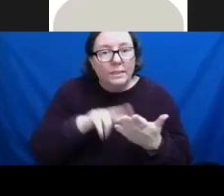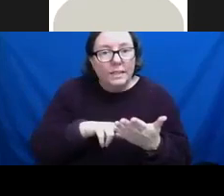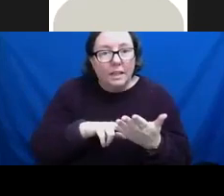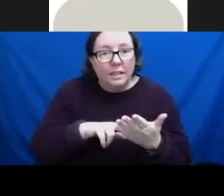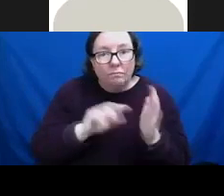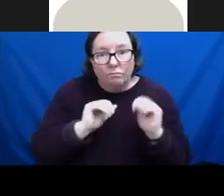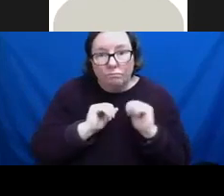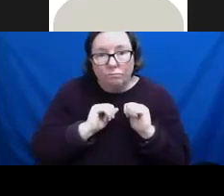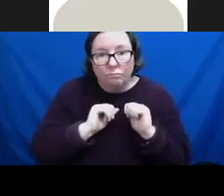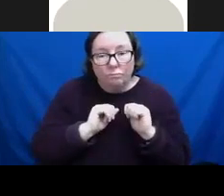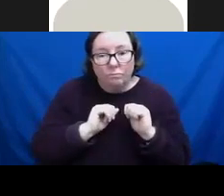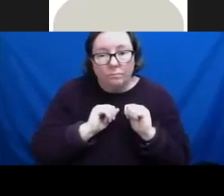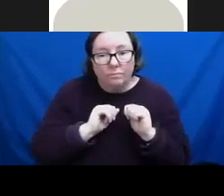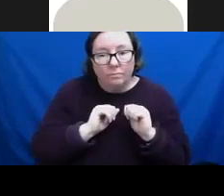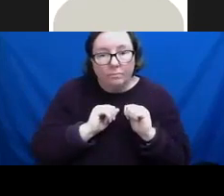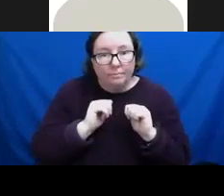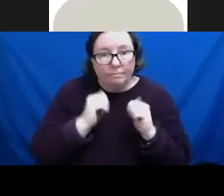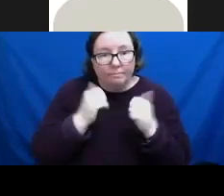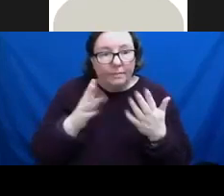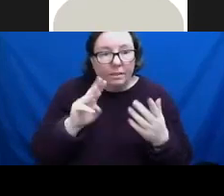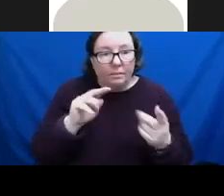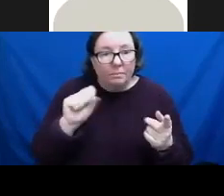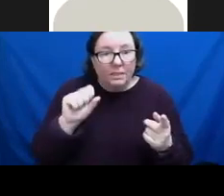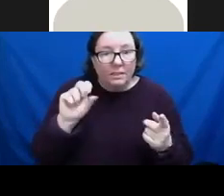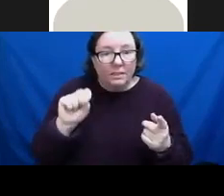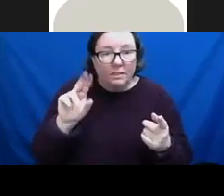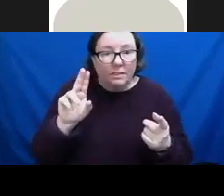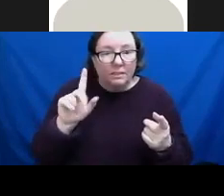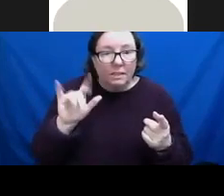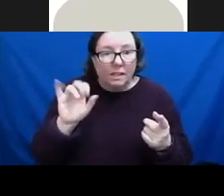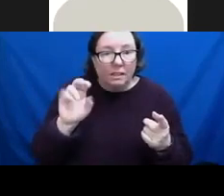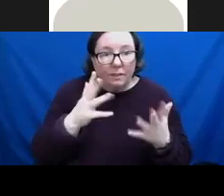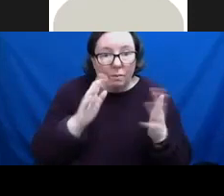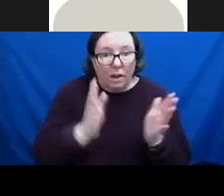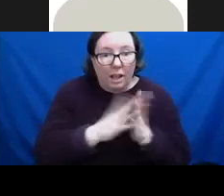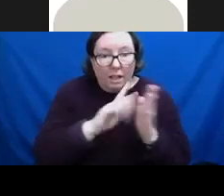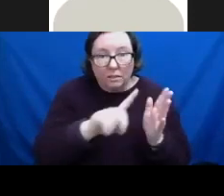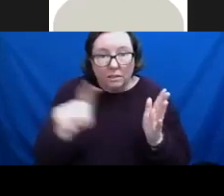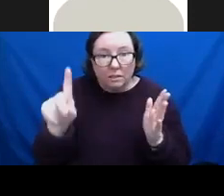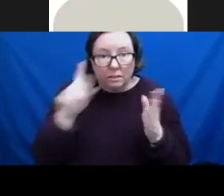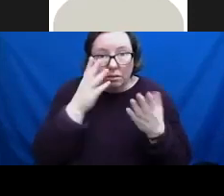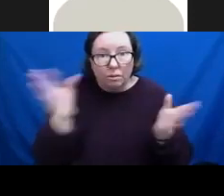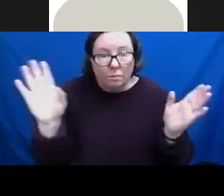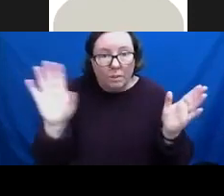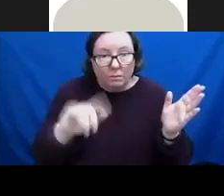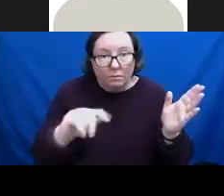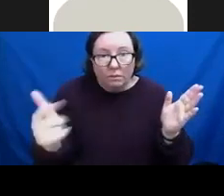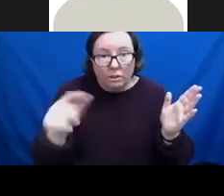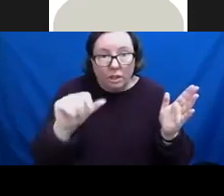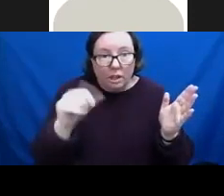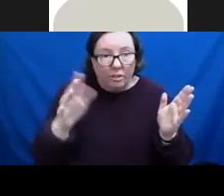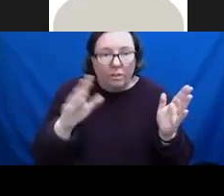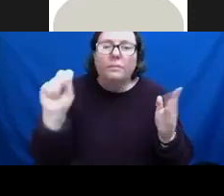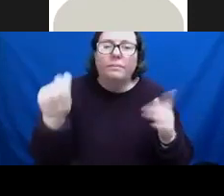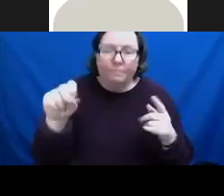up. I don't know, Ms. Sullivan, if you wanted to ask the public. Yes,